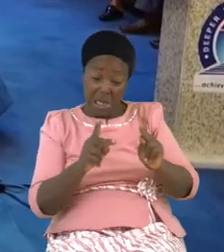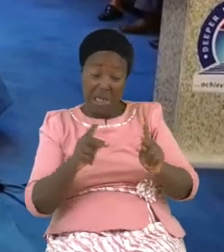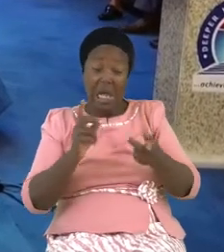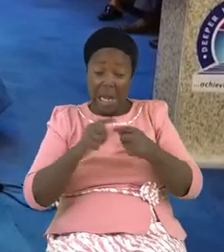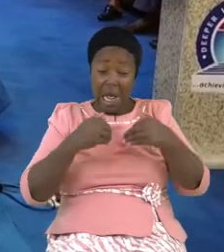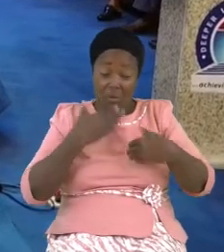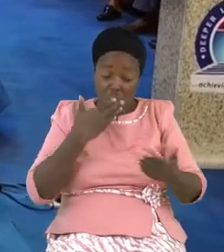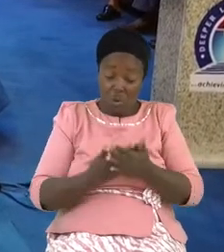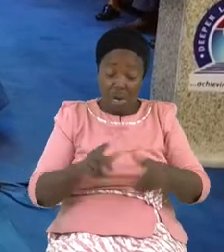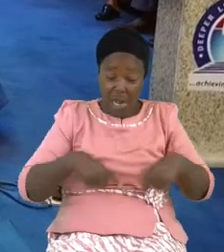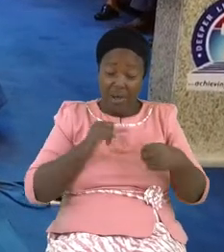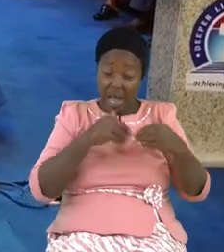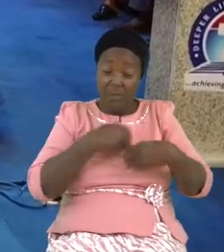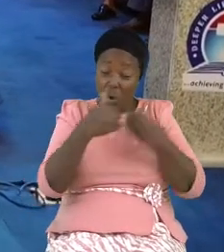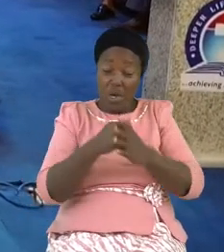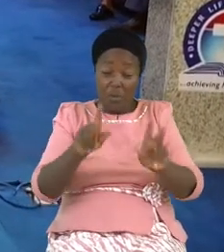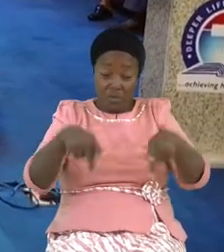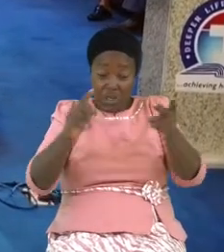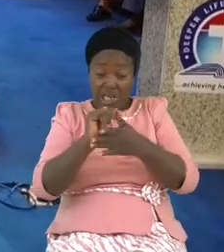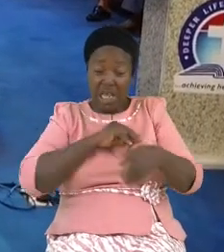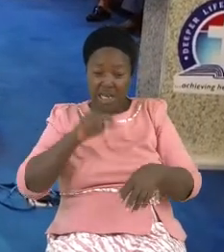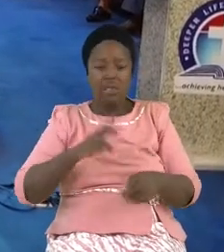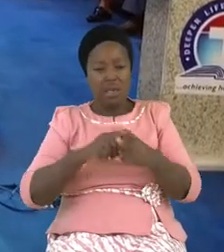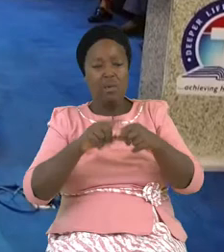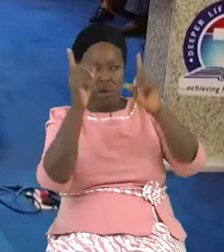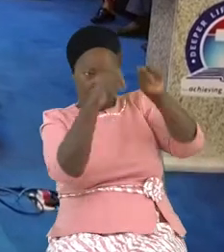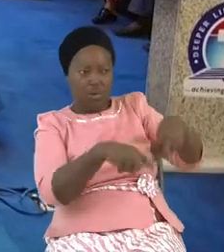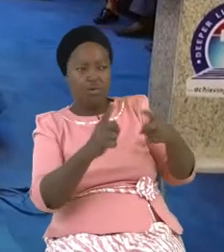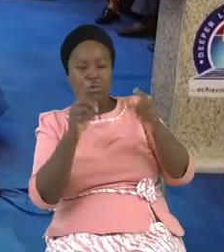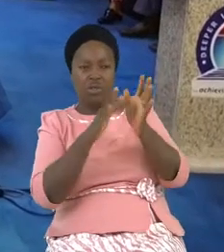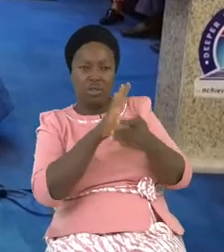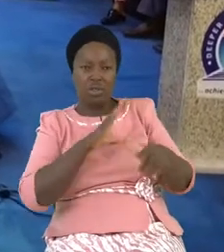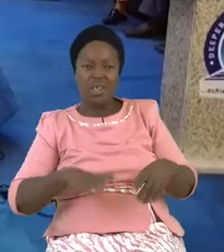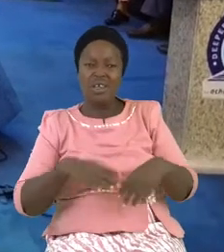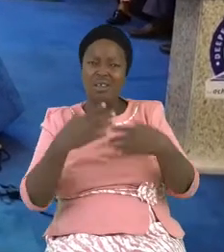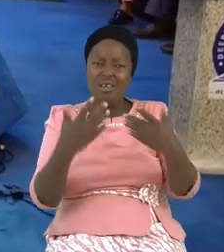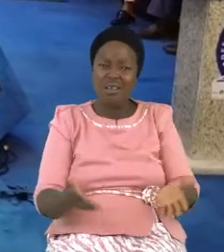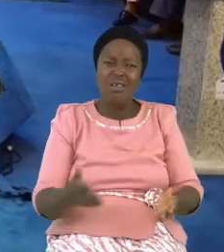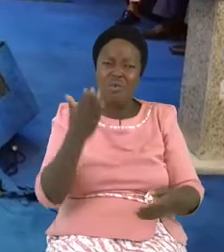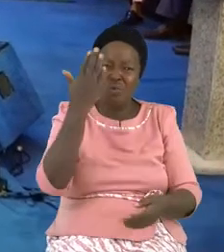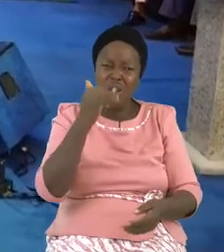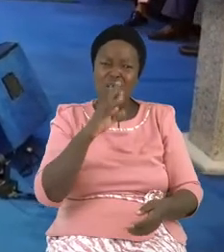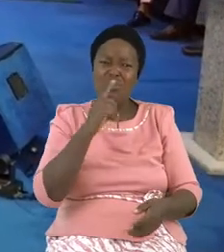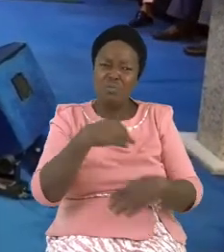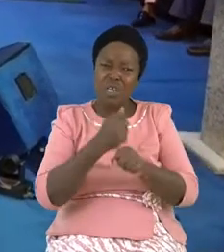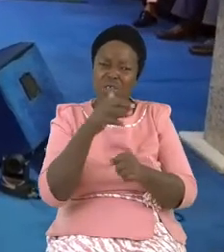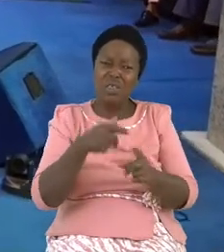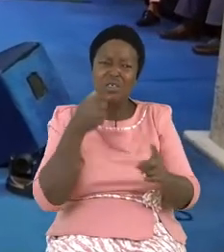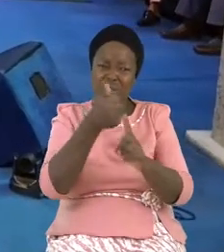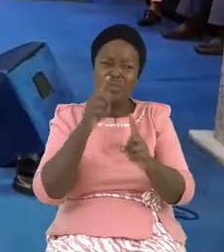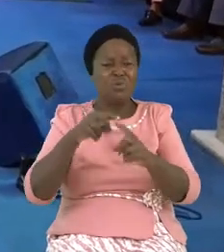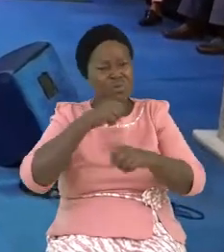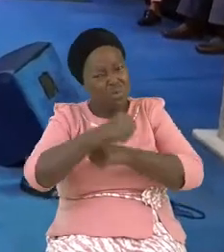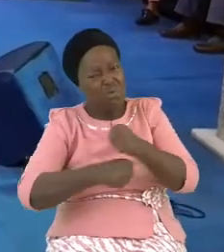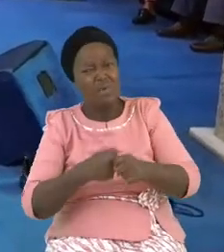provision I need, then I will come. Why are you making yourself to suffer? Look at what I read to you in the Bible in John chapter 10,